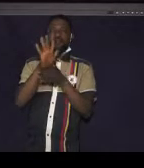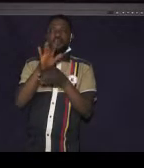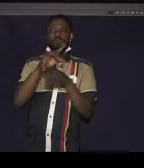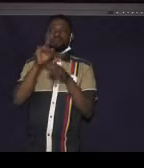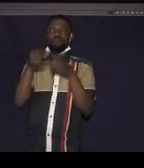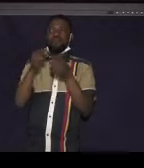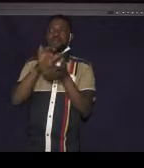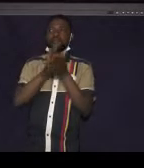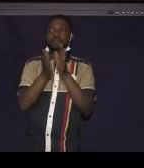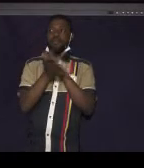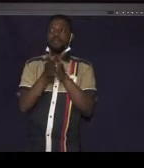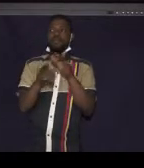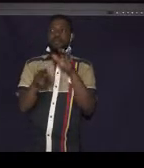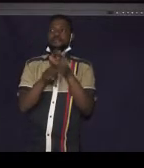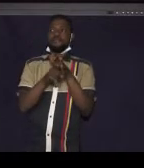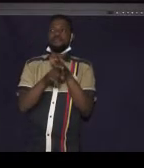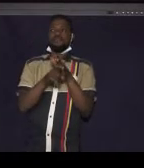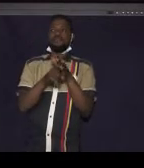becomes plus 5.